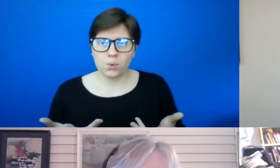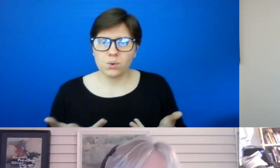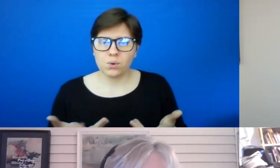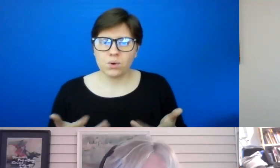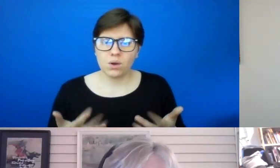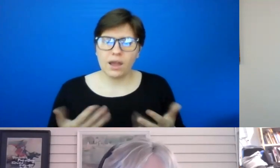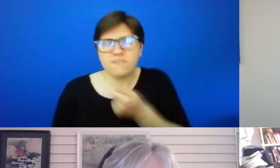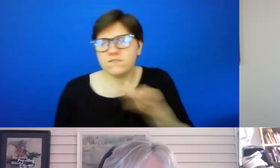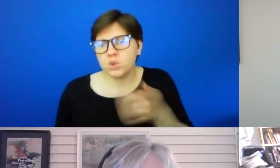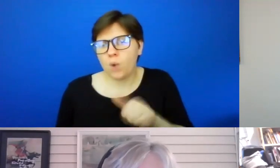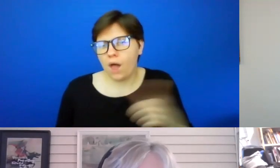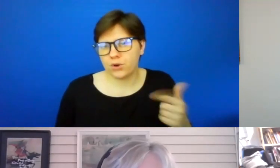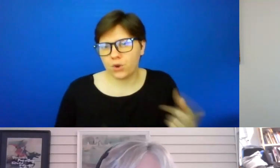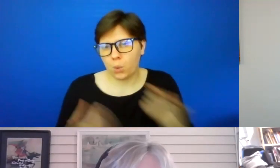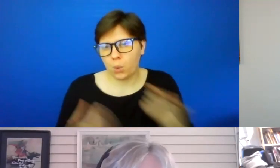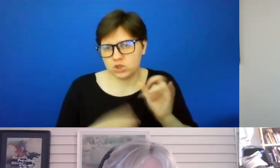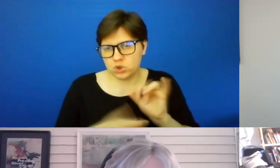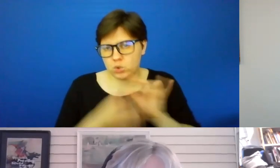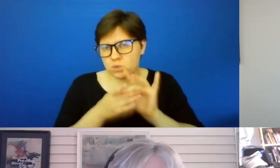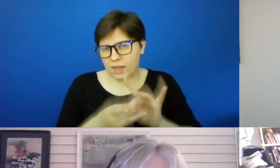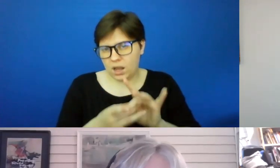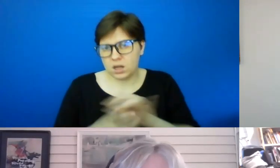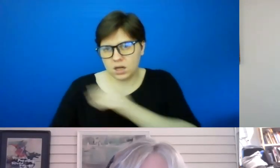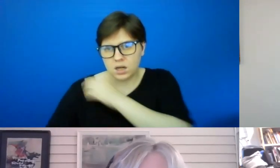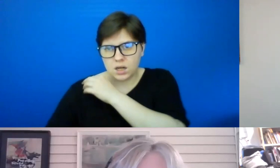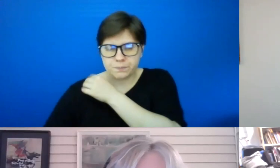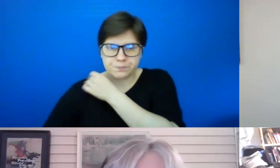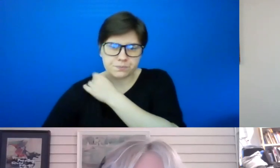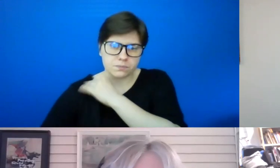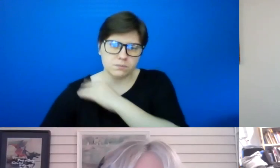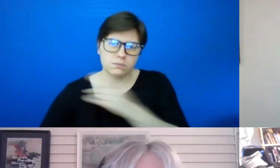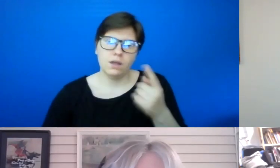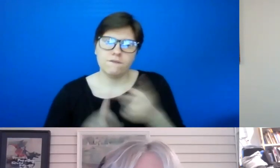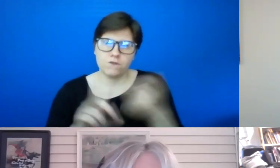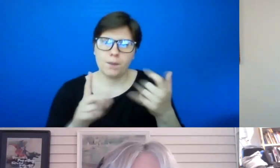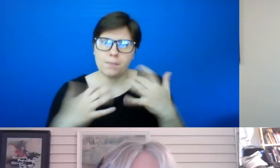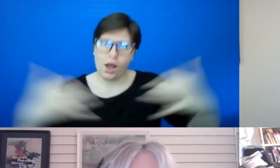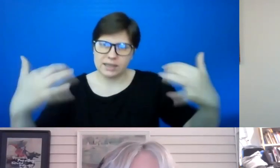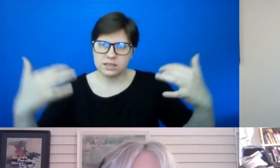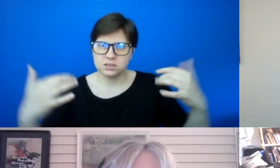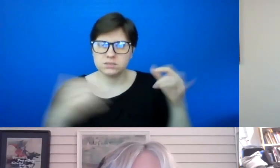So there are a couple of other questions along those lines from the audience.